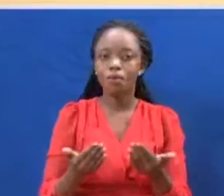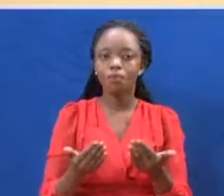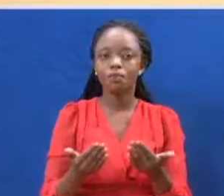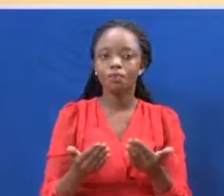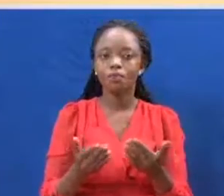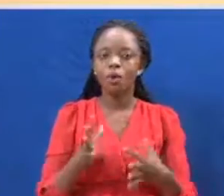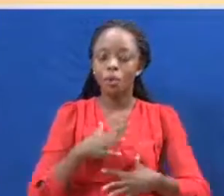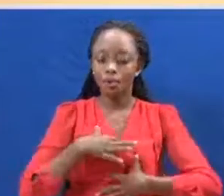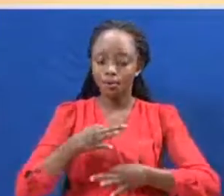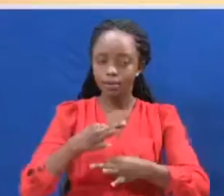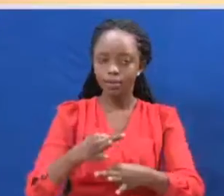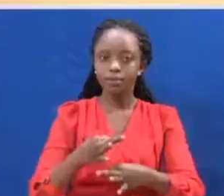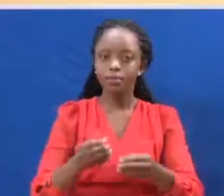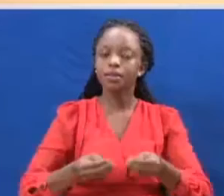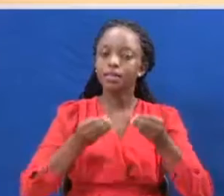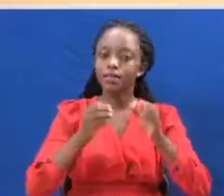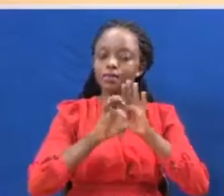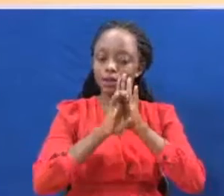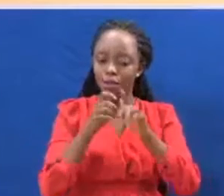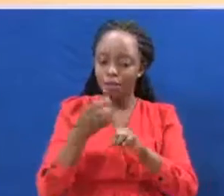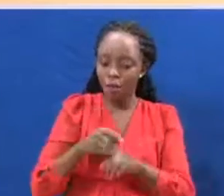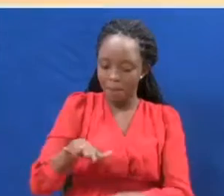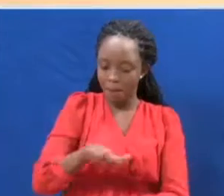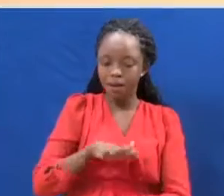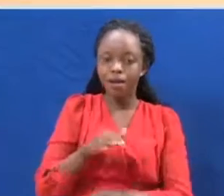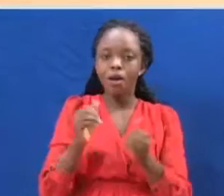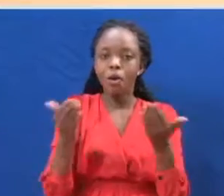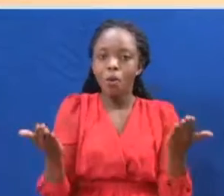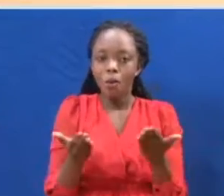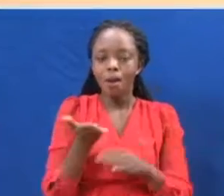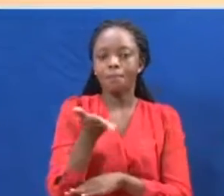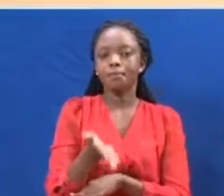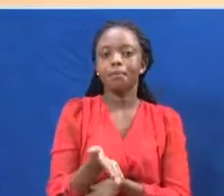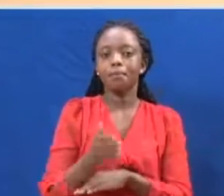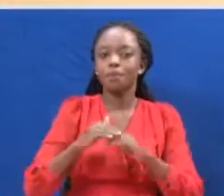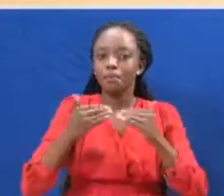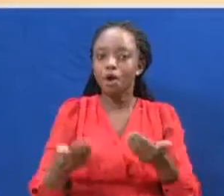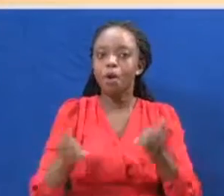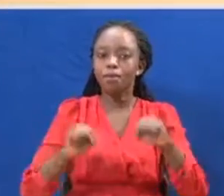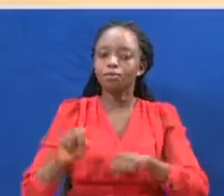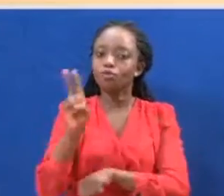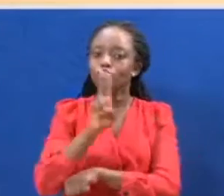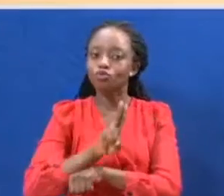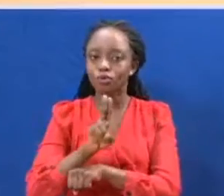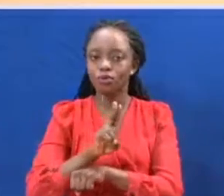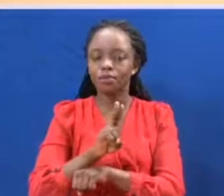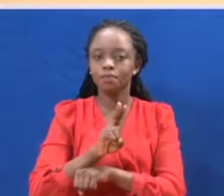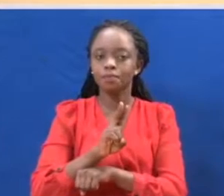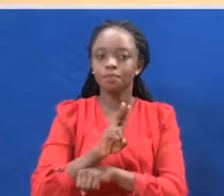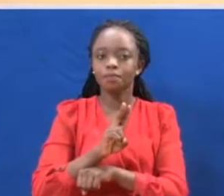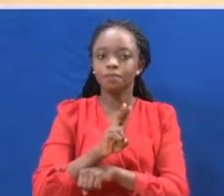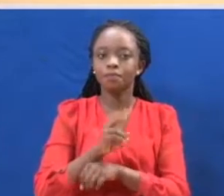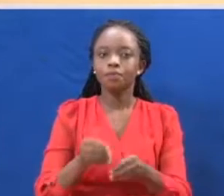Give examples from the environment. Where you are, how you can apply this.